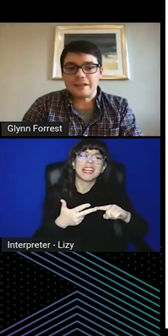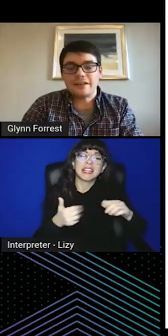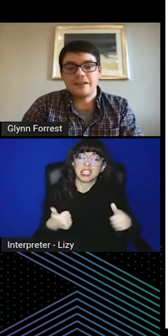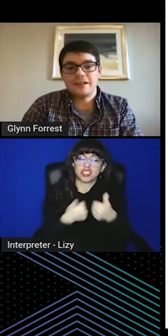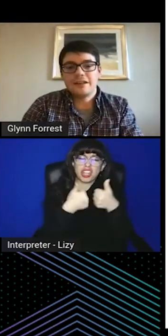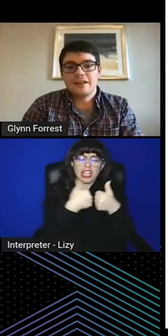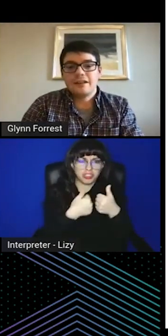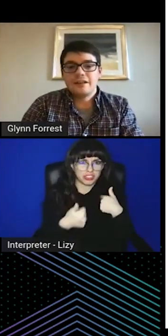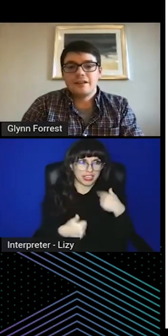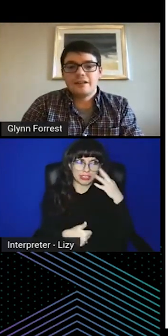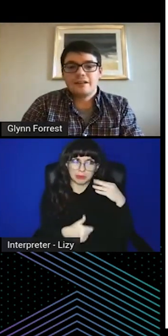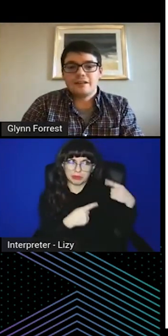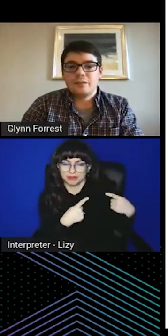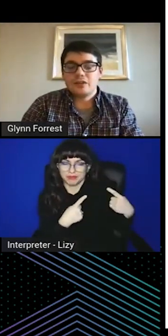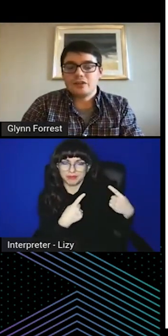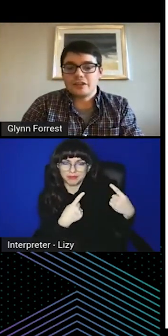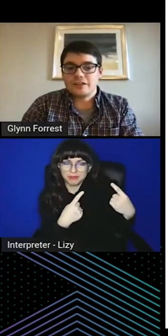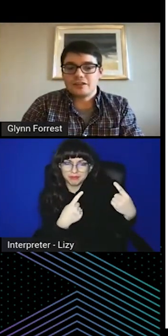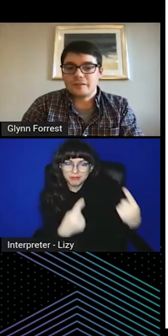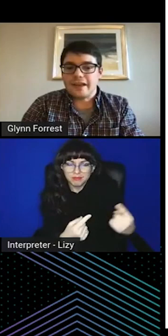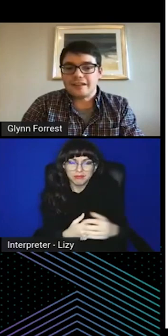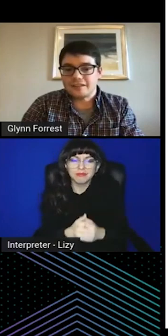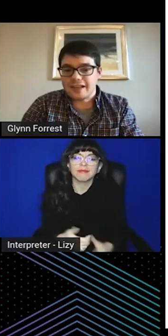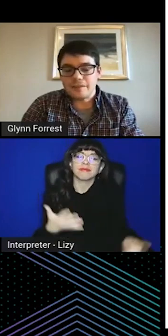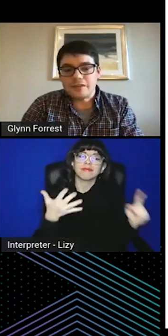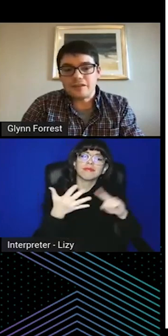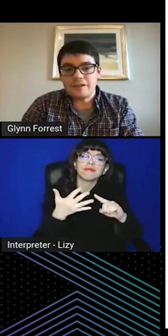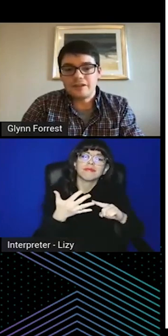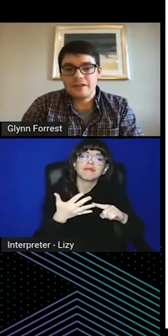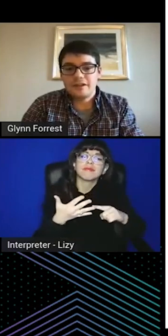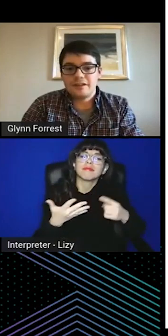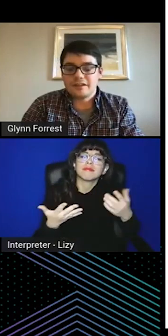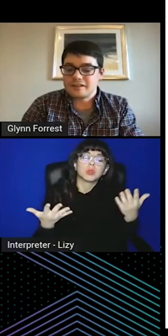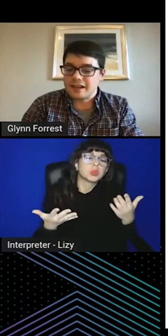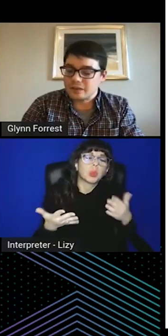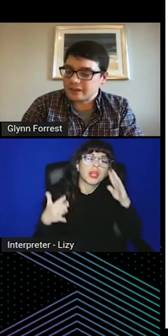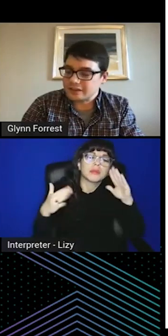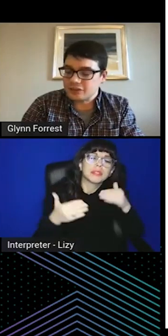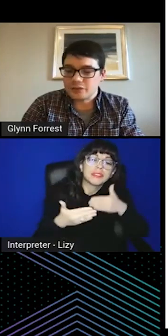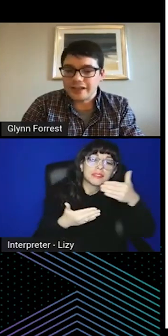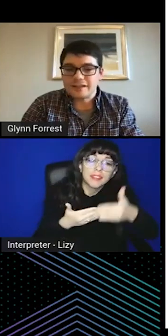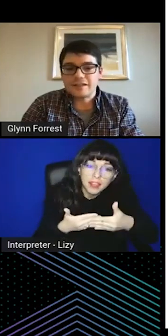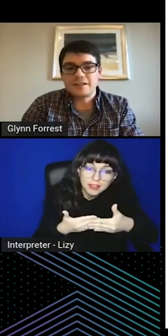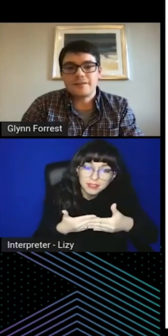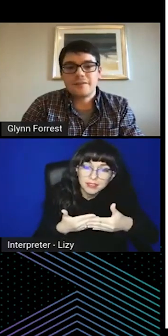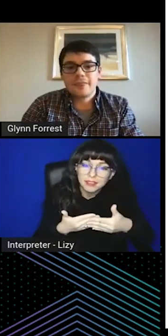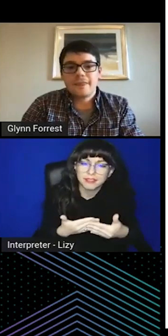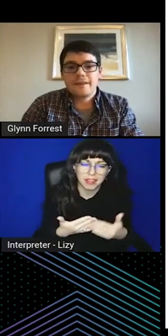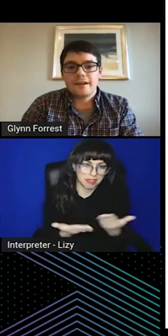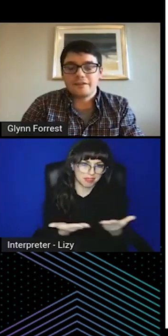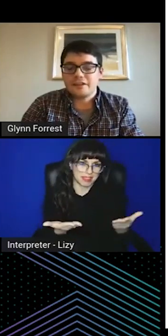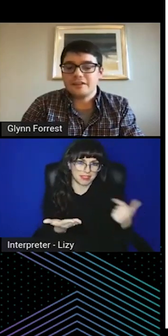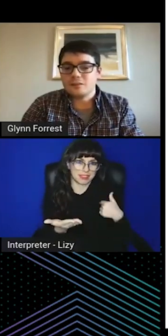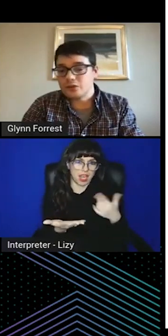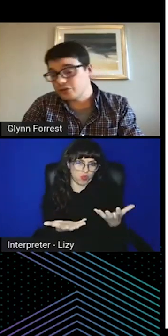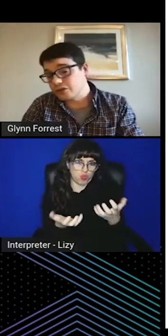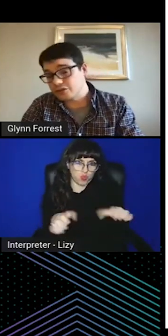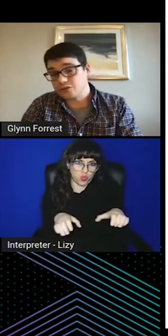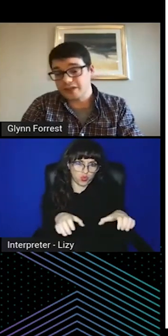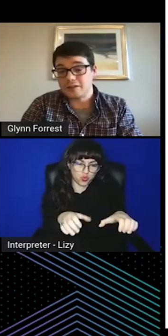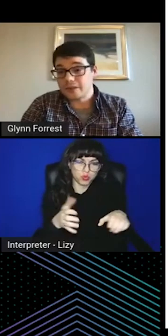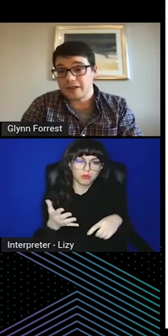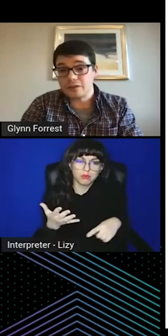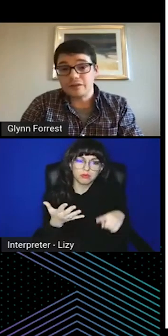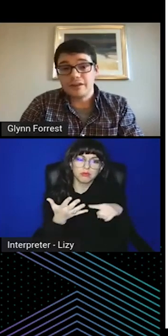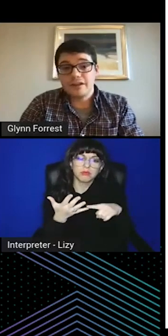the way. Then we're going to look at some next steps, things that I would like to do next. And finally, what you can